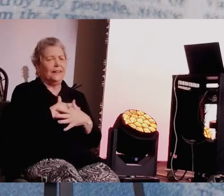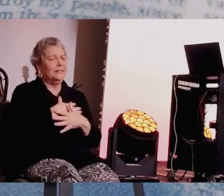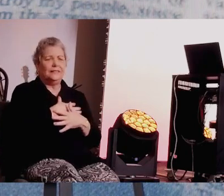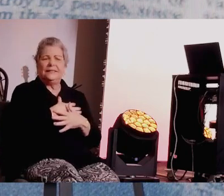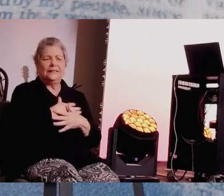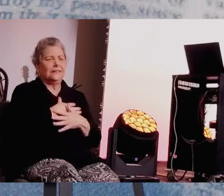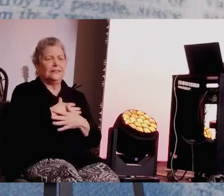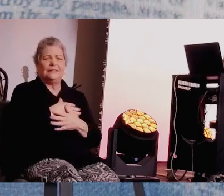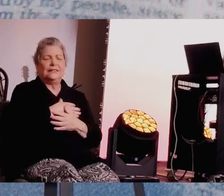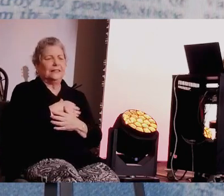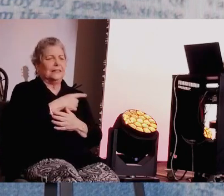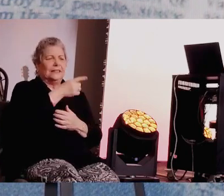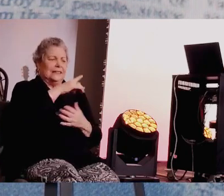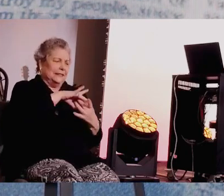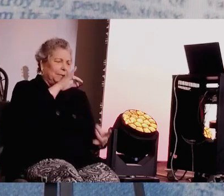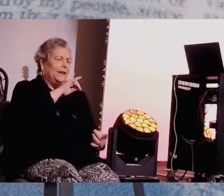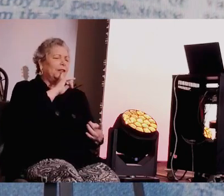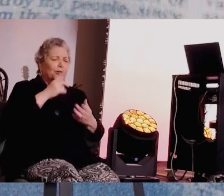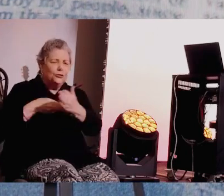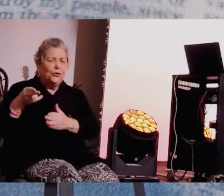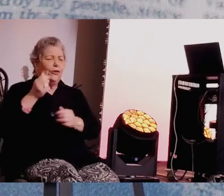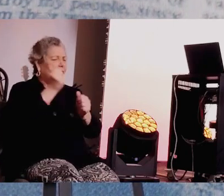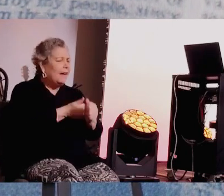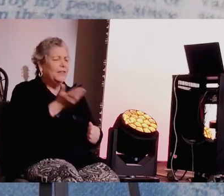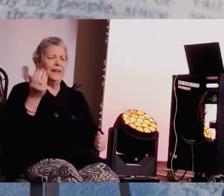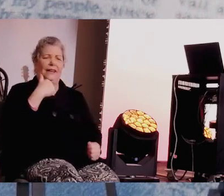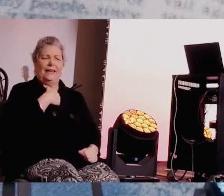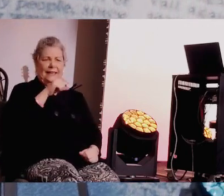If I have the Spirit and His truth, I have everything that I need